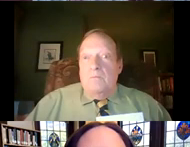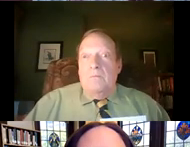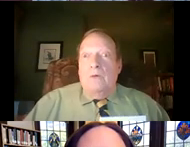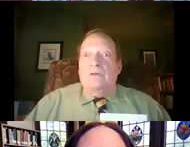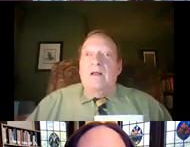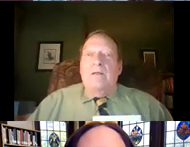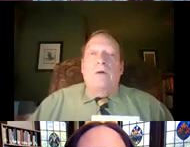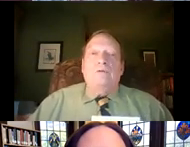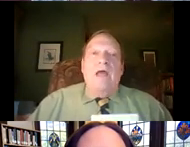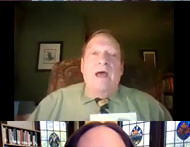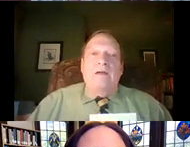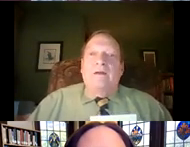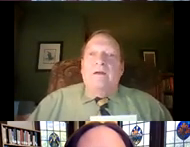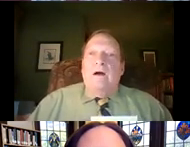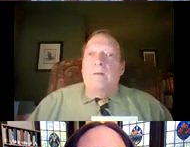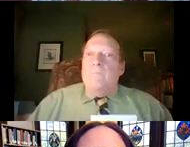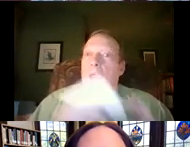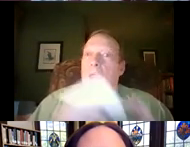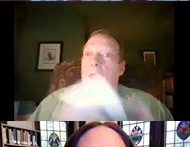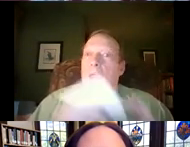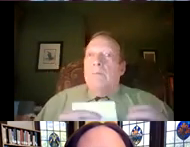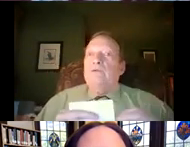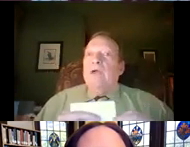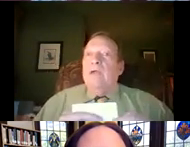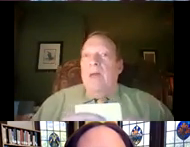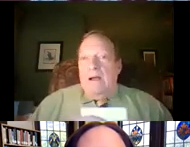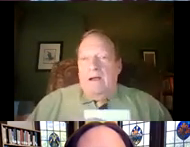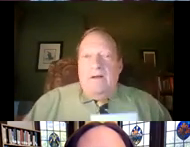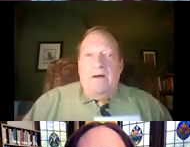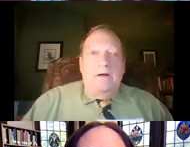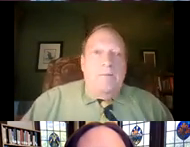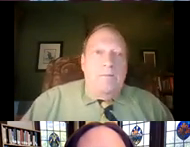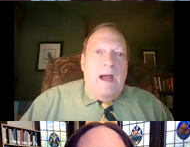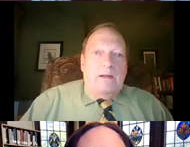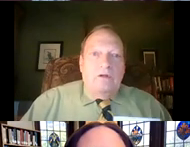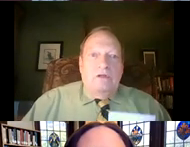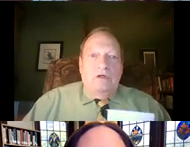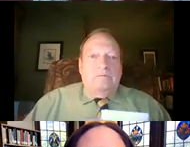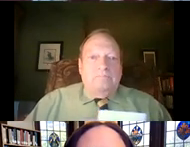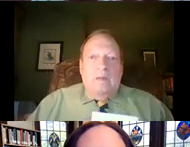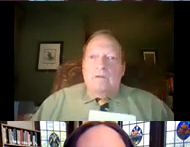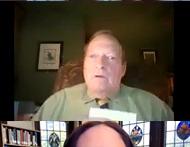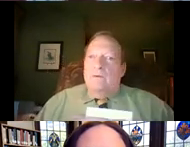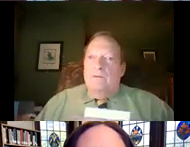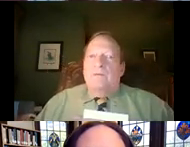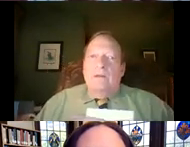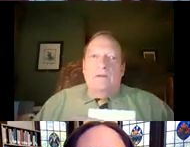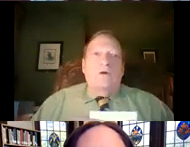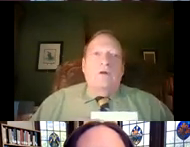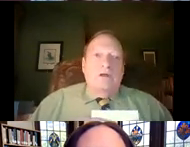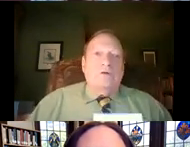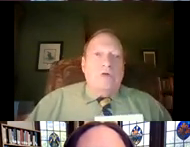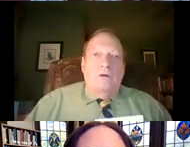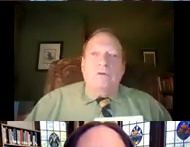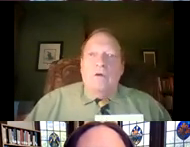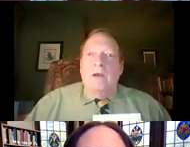what most had. And then most came back to teaching. So certainly